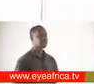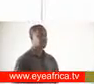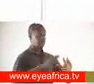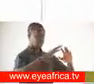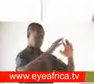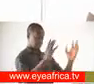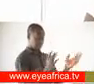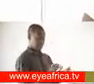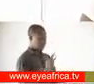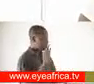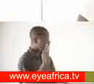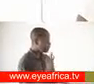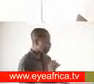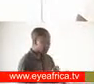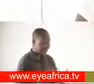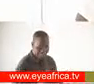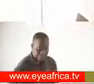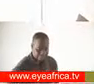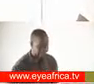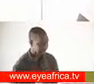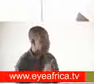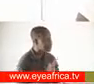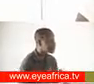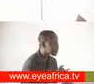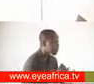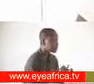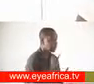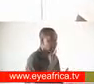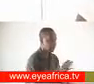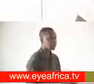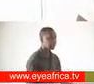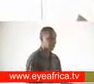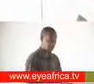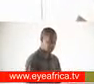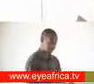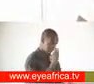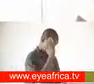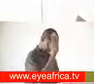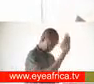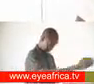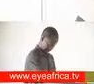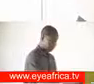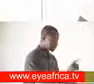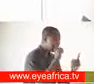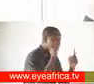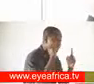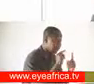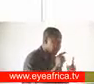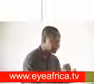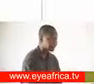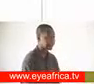body of a formal letter is just you're supposed to just go straight to the point.